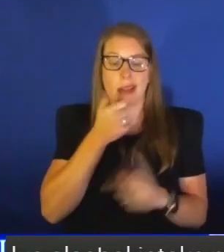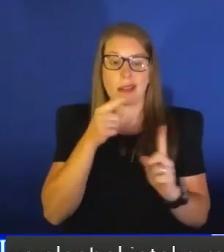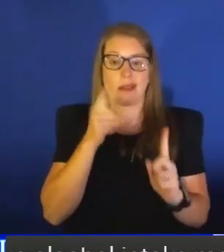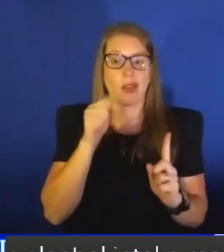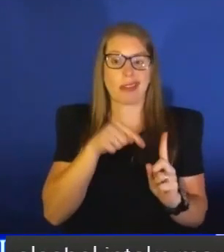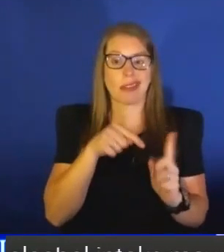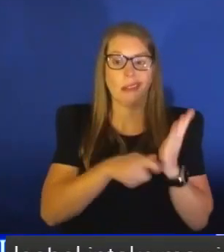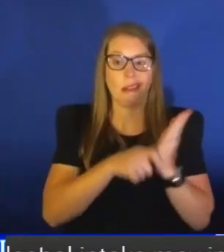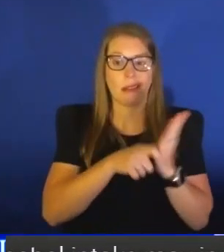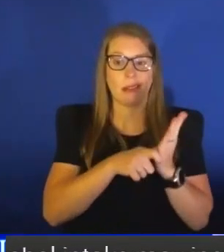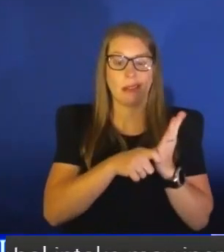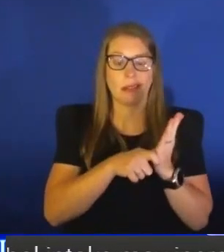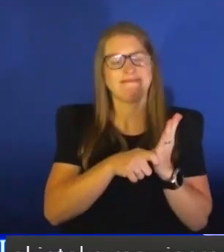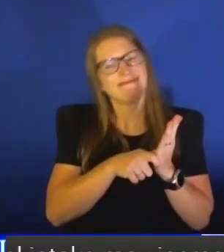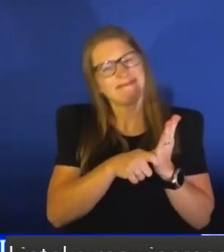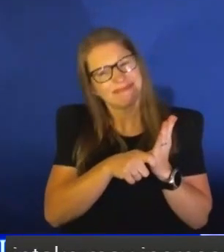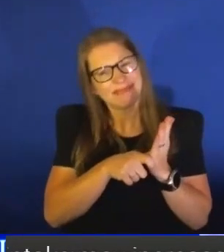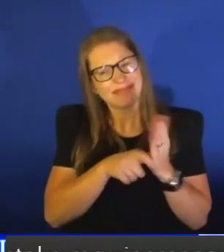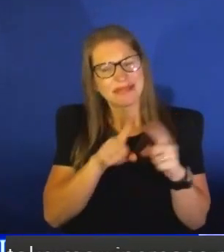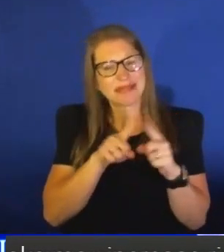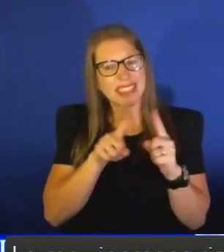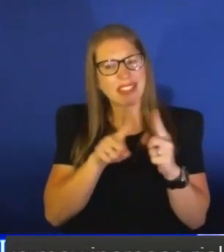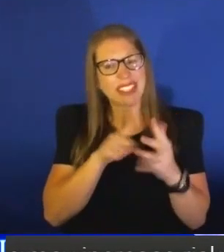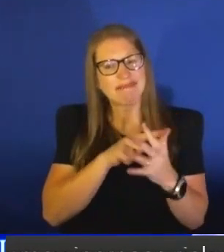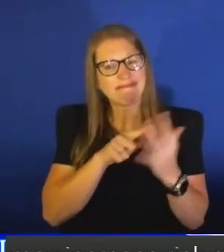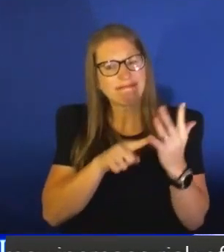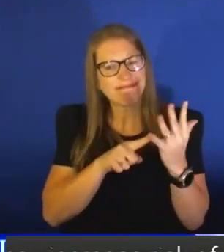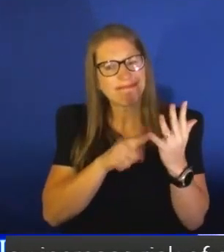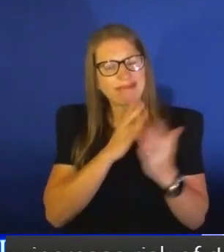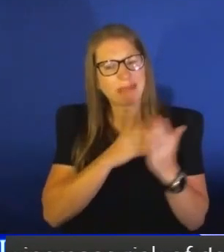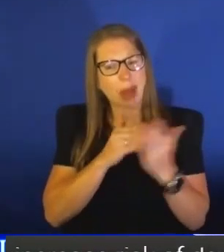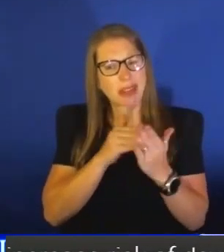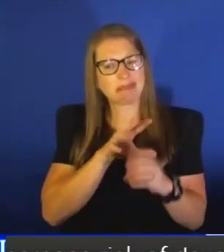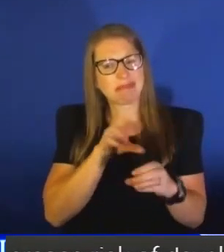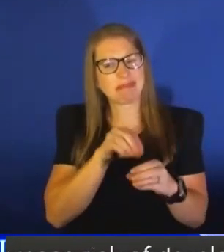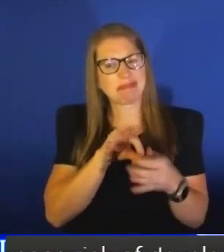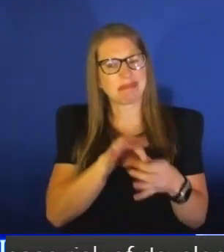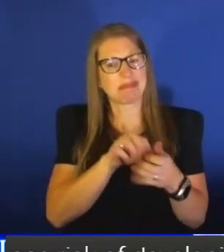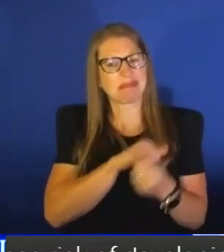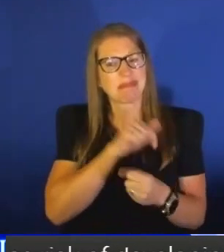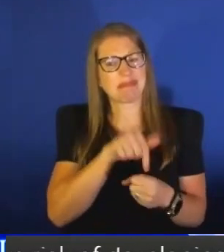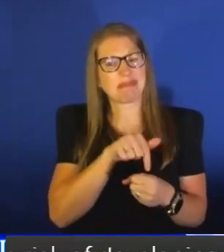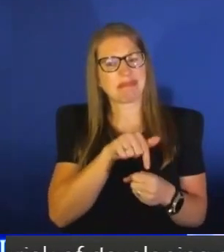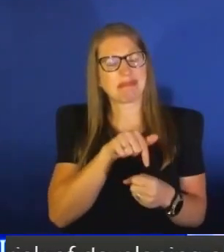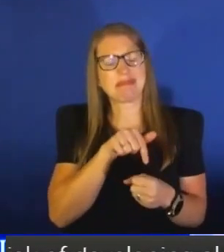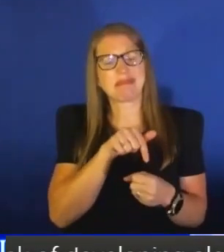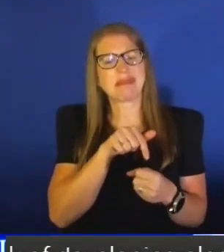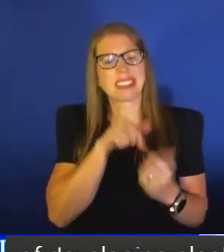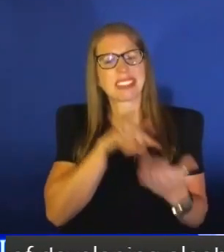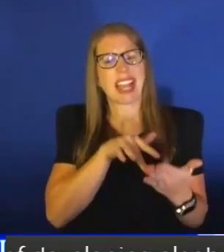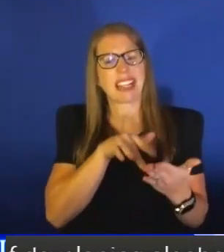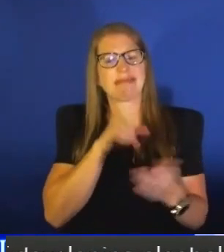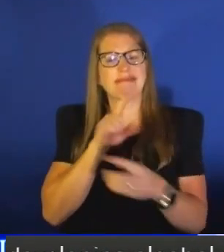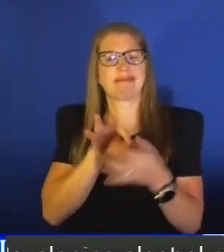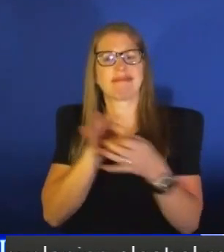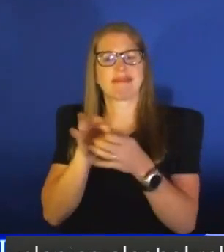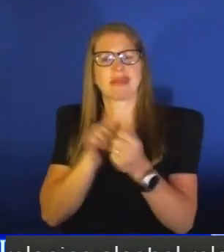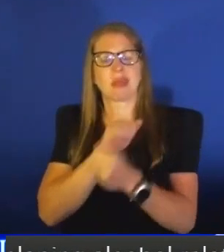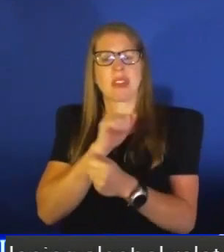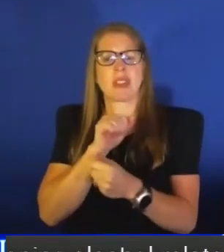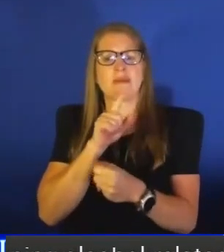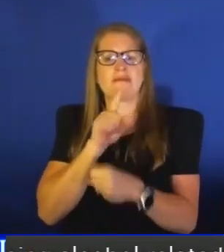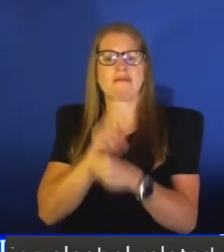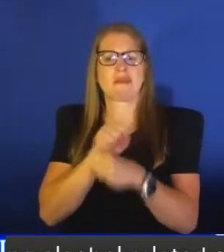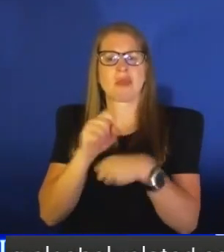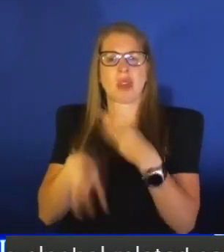few caveats to this study. As far as real world stuff goes, we do understand about the fit, and they do talk about